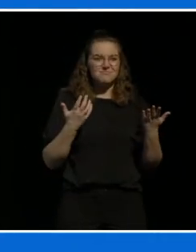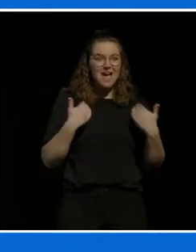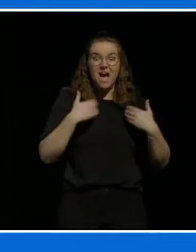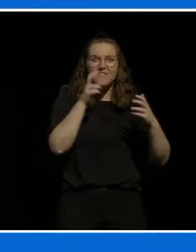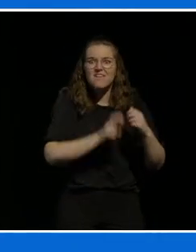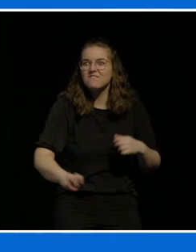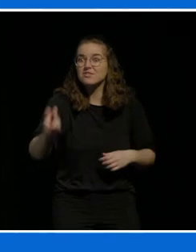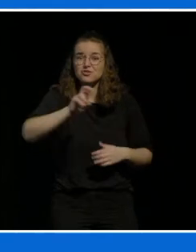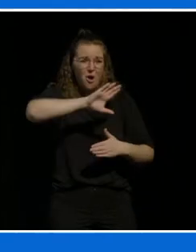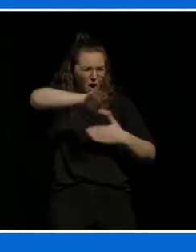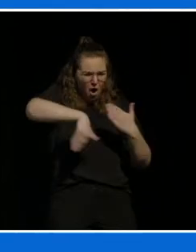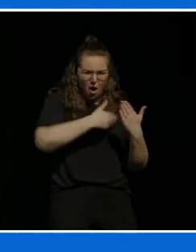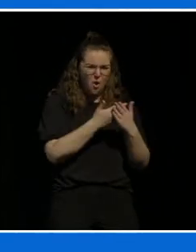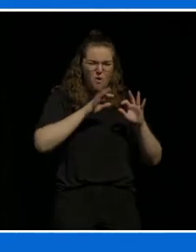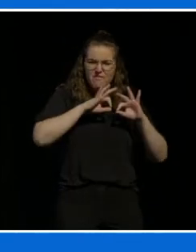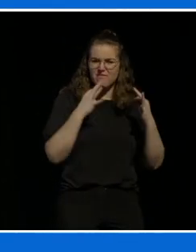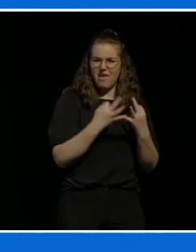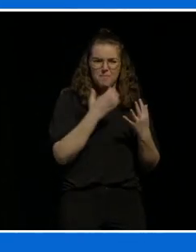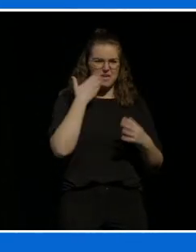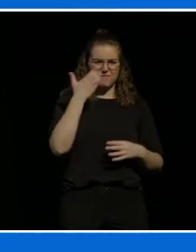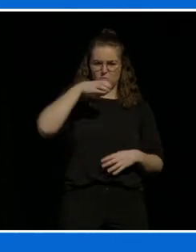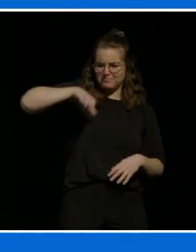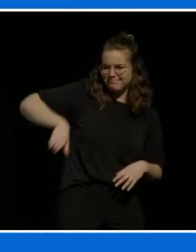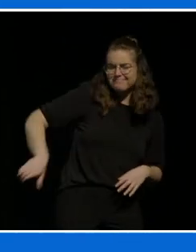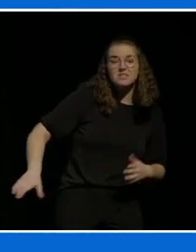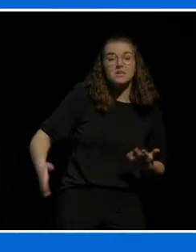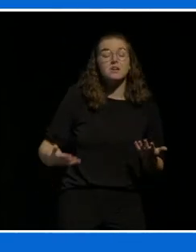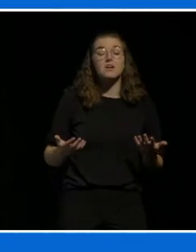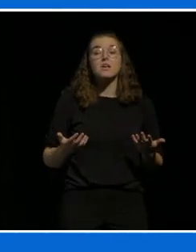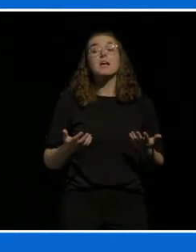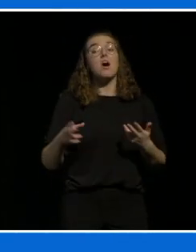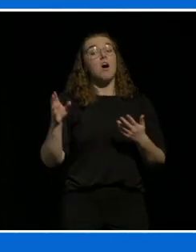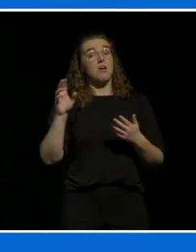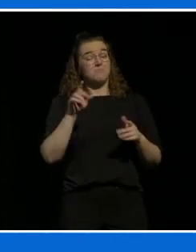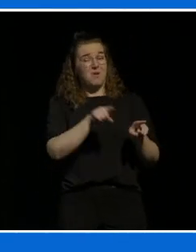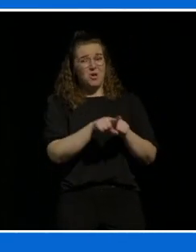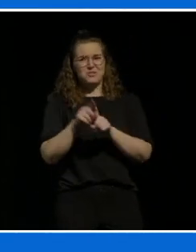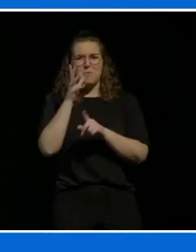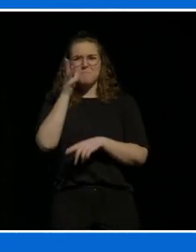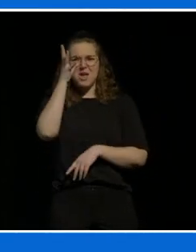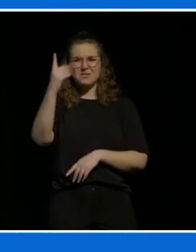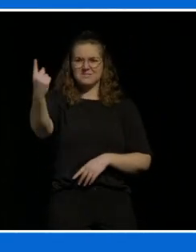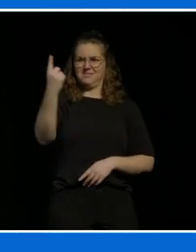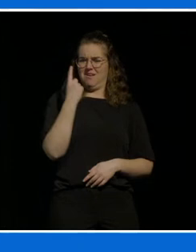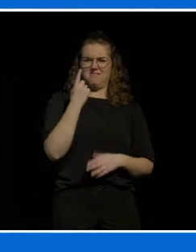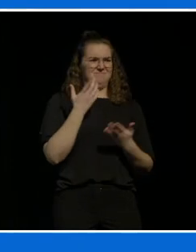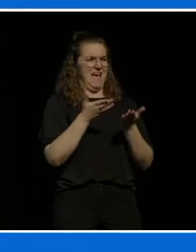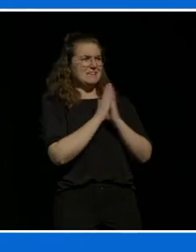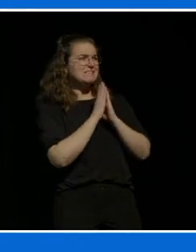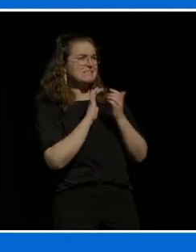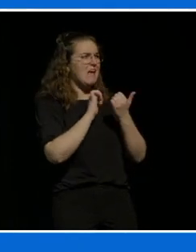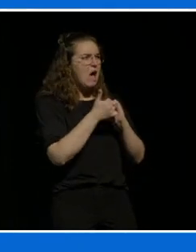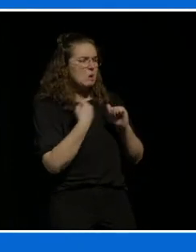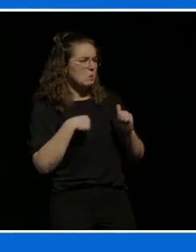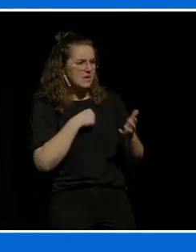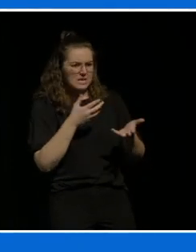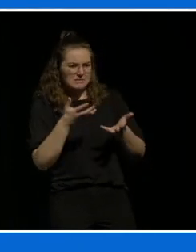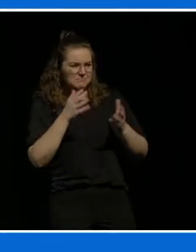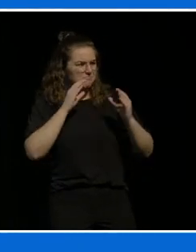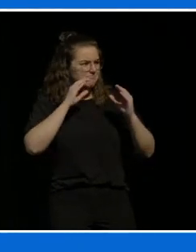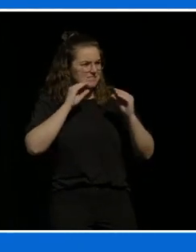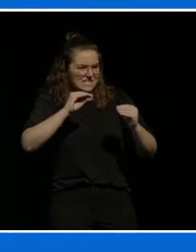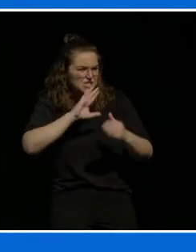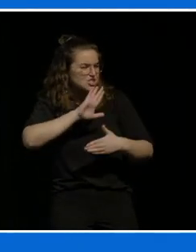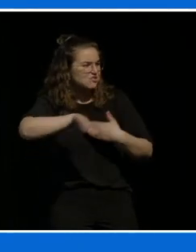or experience. But then the second piece of that is, I think parents always come to us asking what to do for their kids, and it starts with your own relationship,